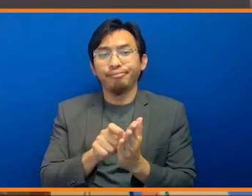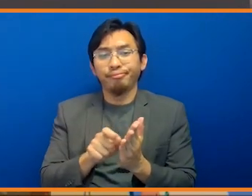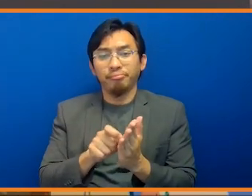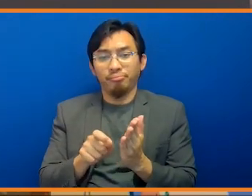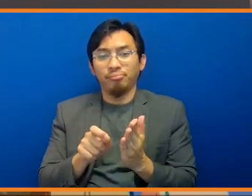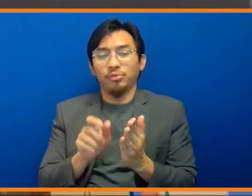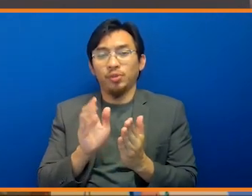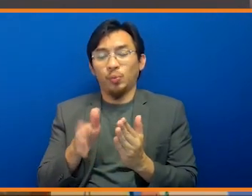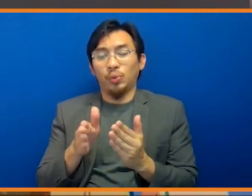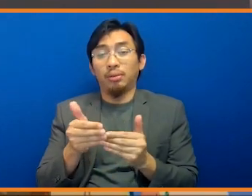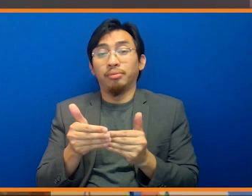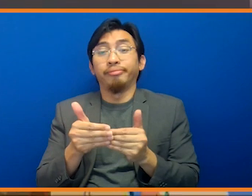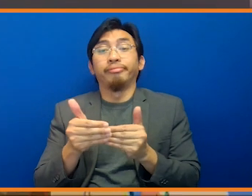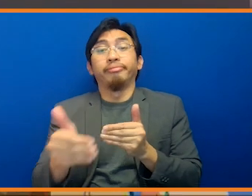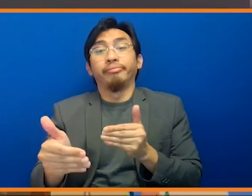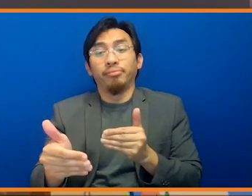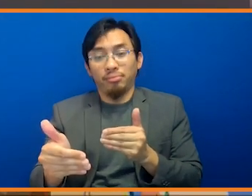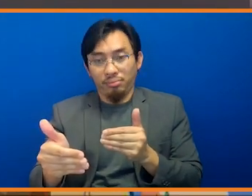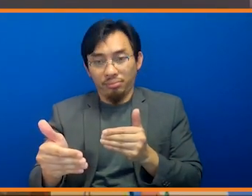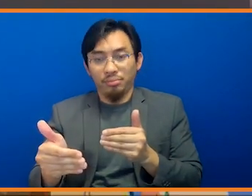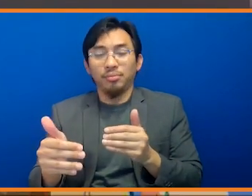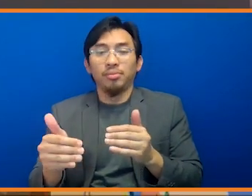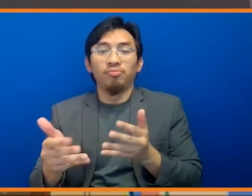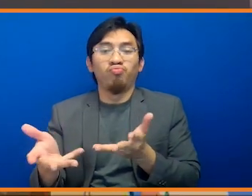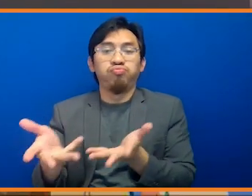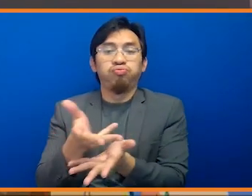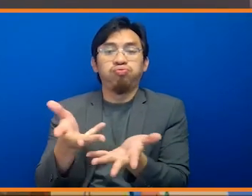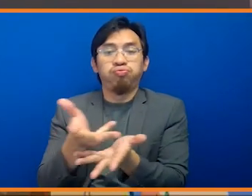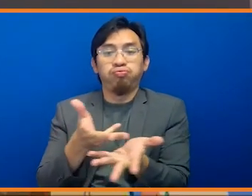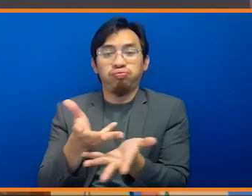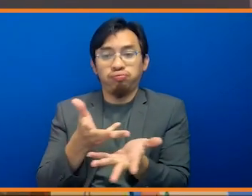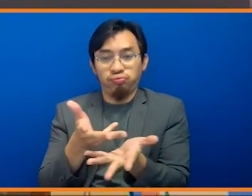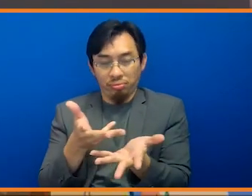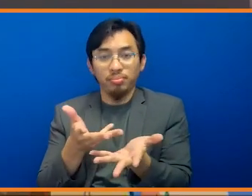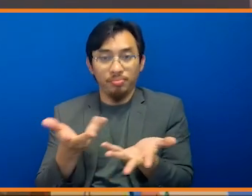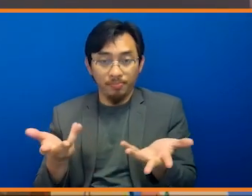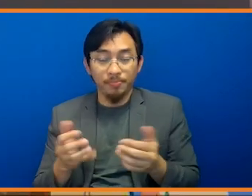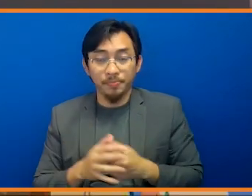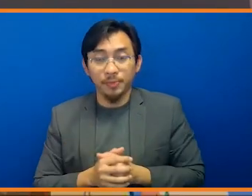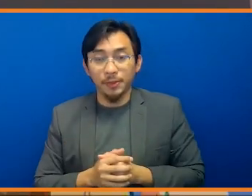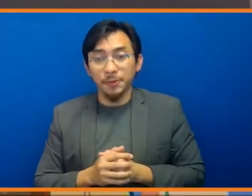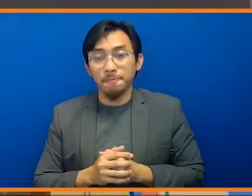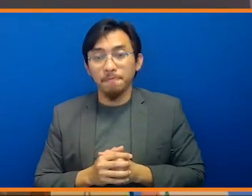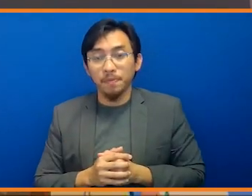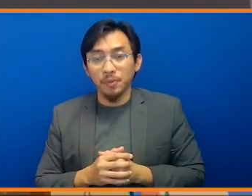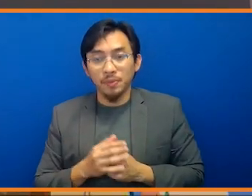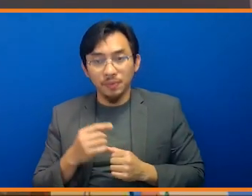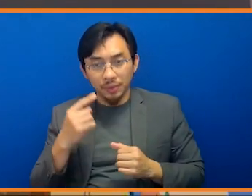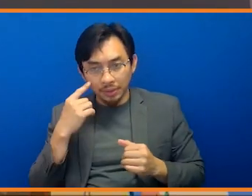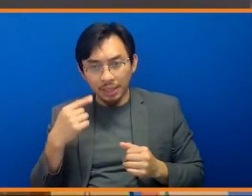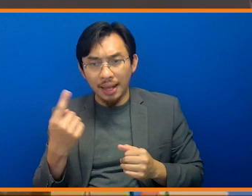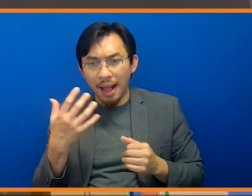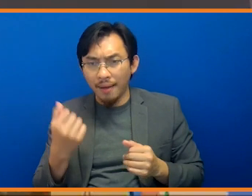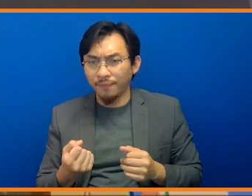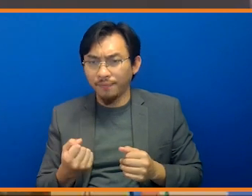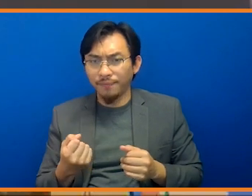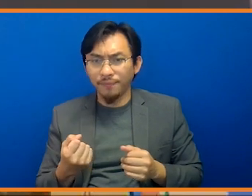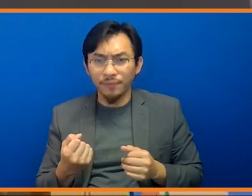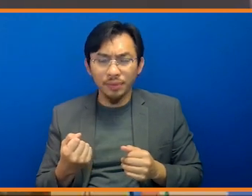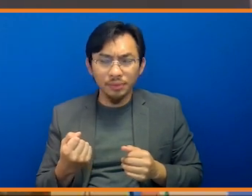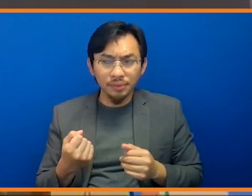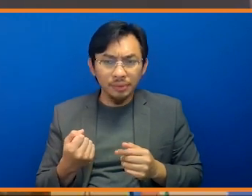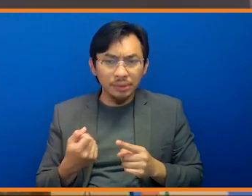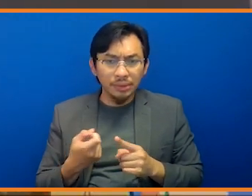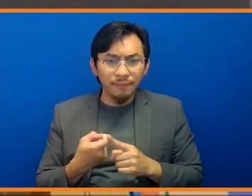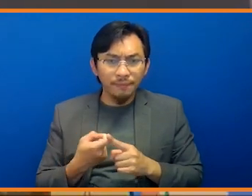will further discussion on the next session after the next session. I think. Yeah, I think we also have ones